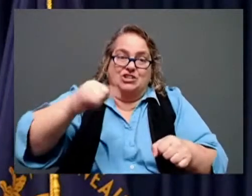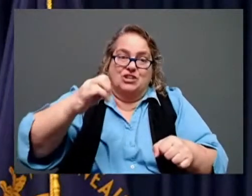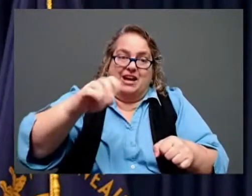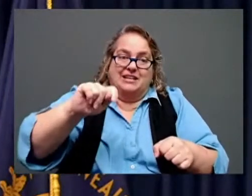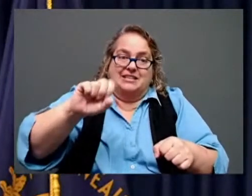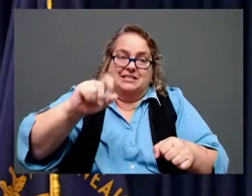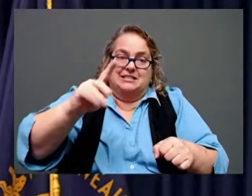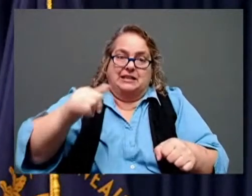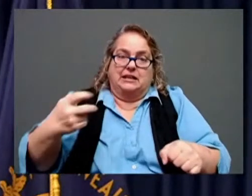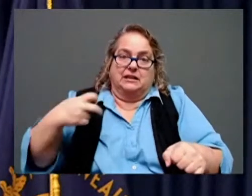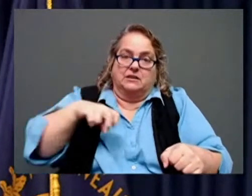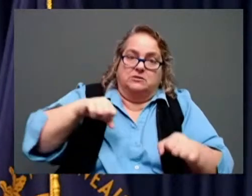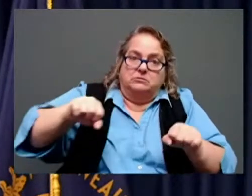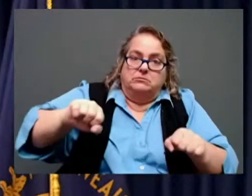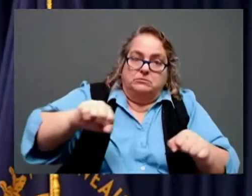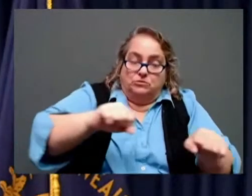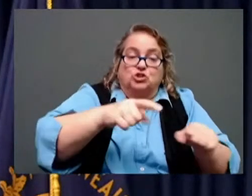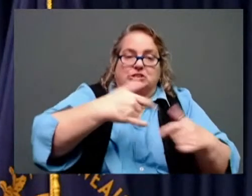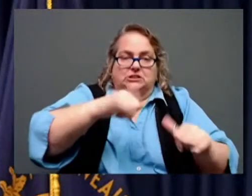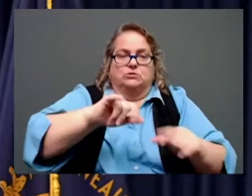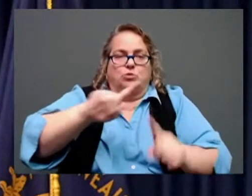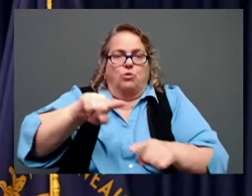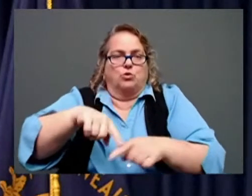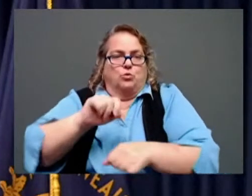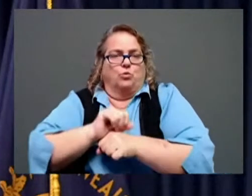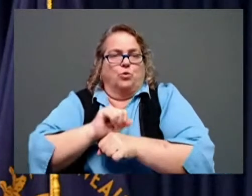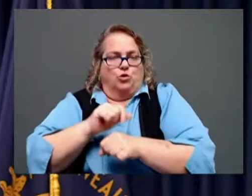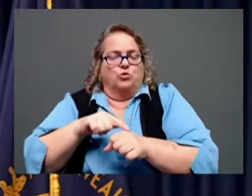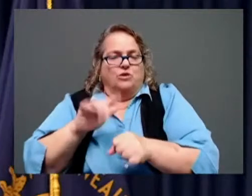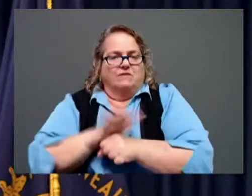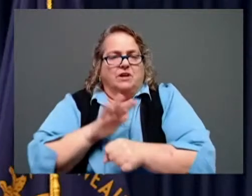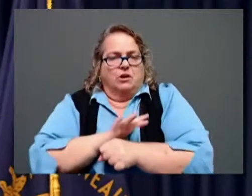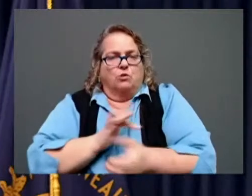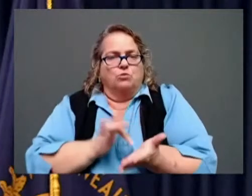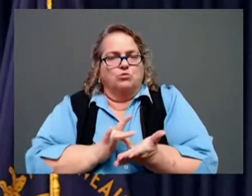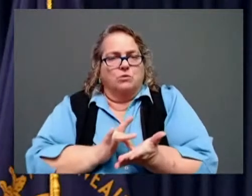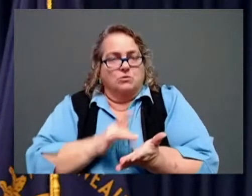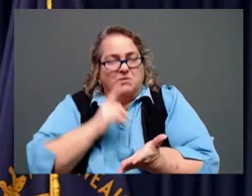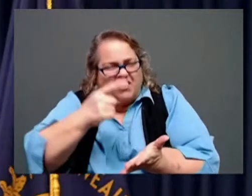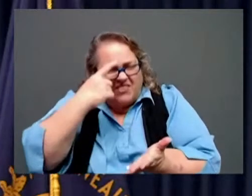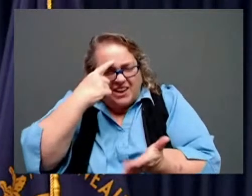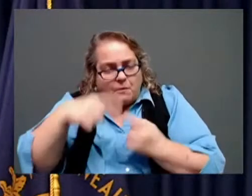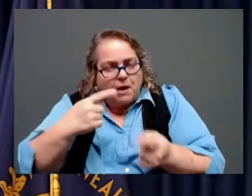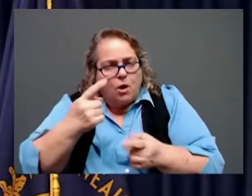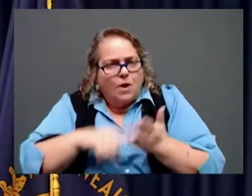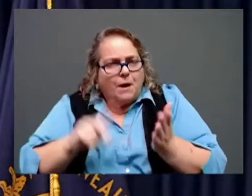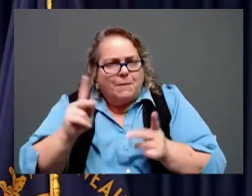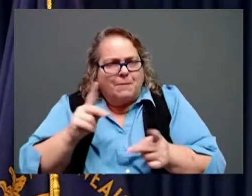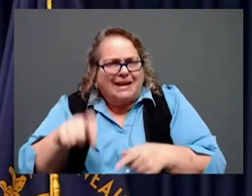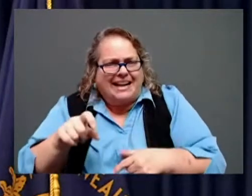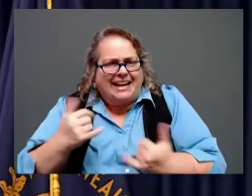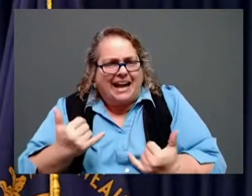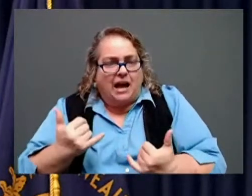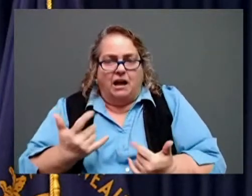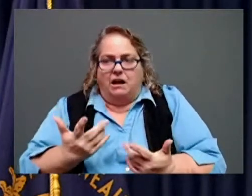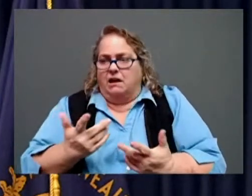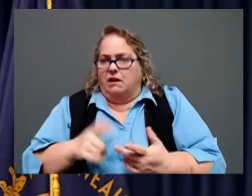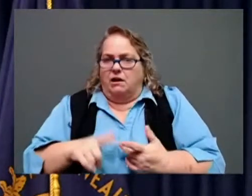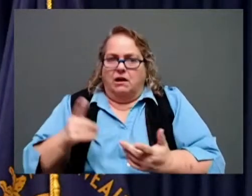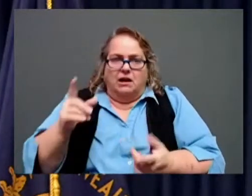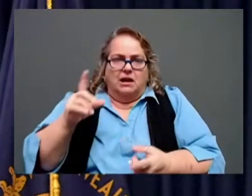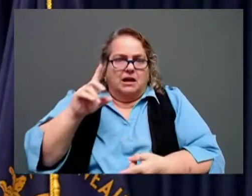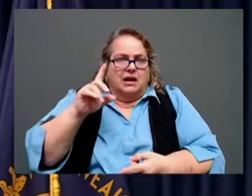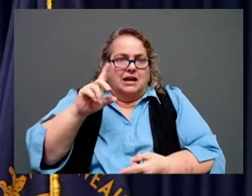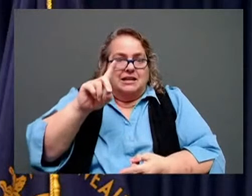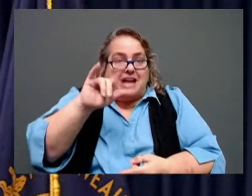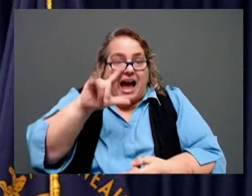work to fill prescriptions, because think about what people need right now, whether it's their dialysis or others,